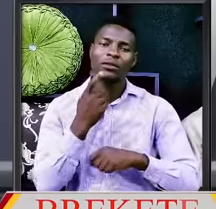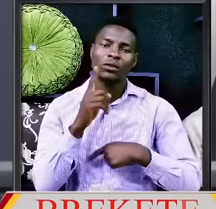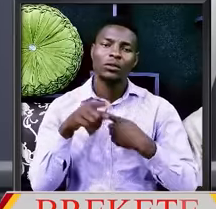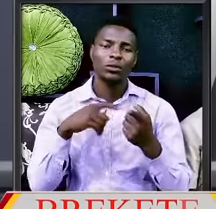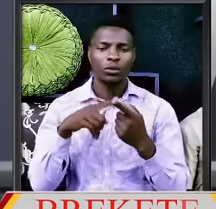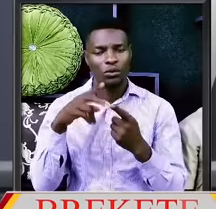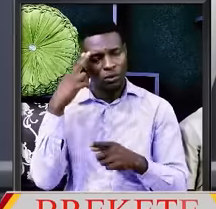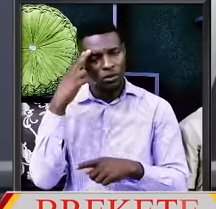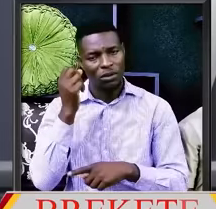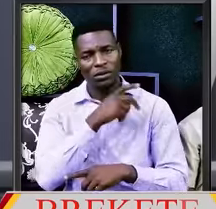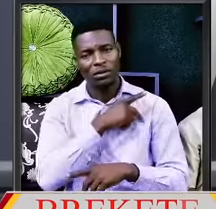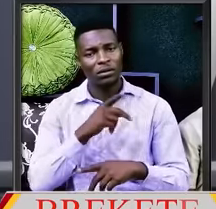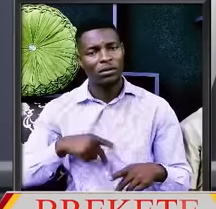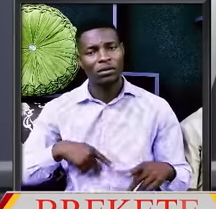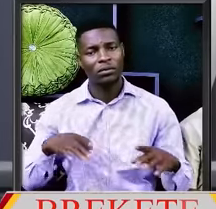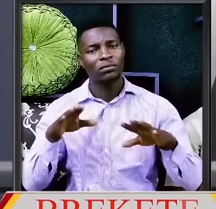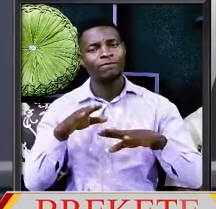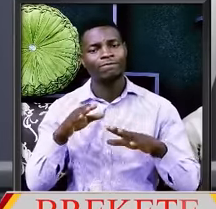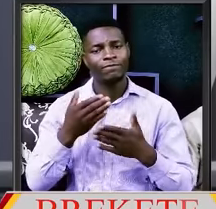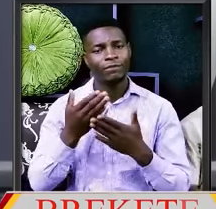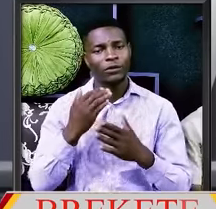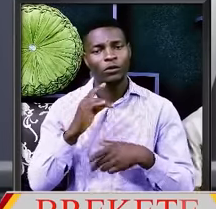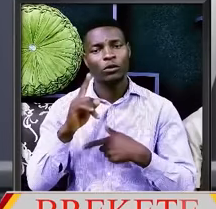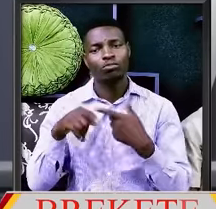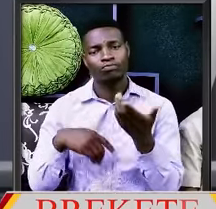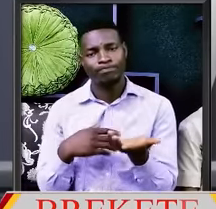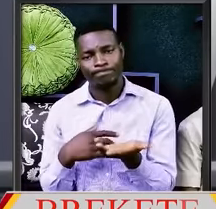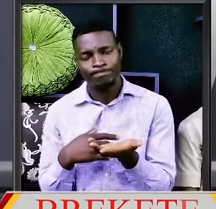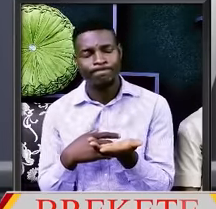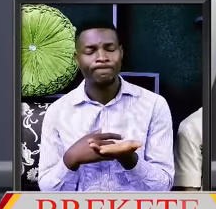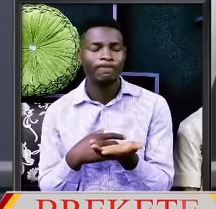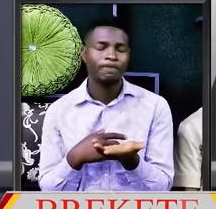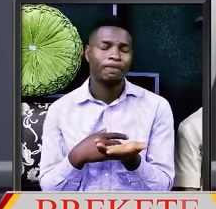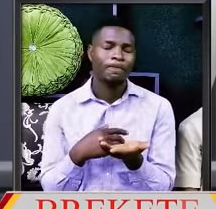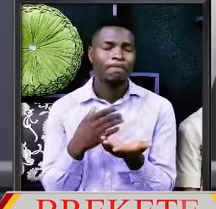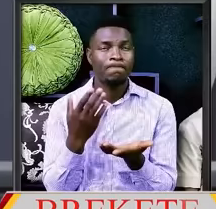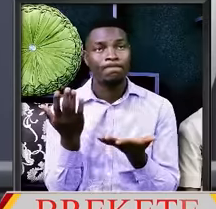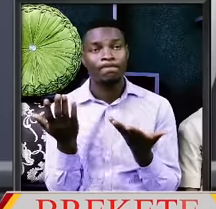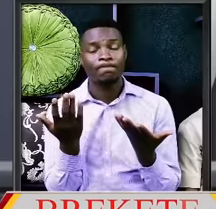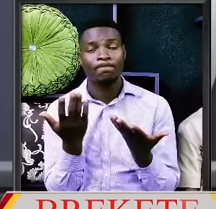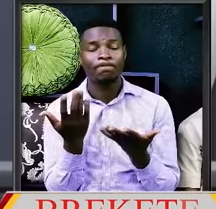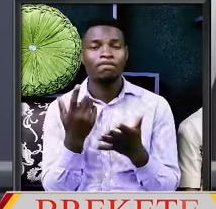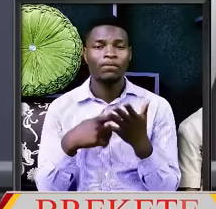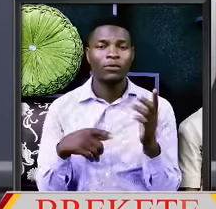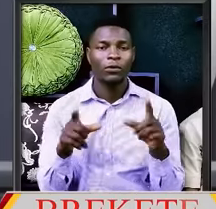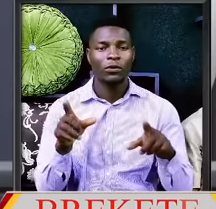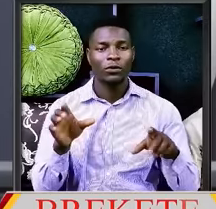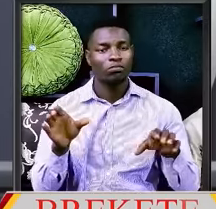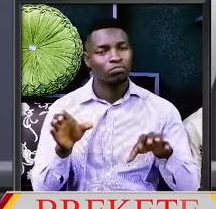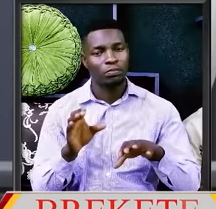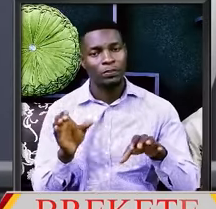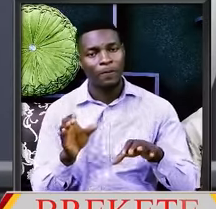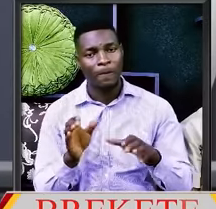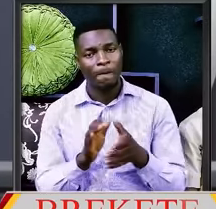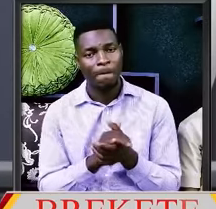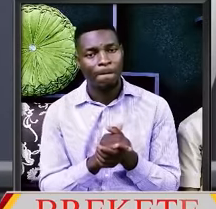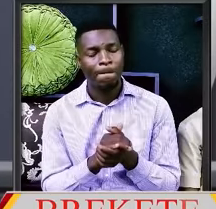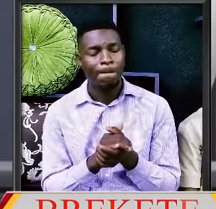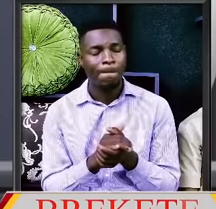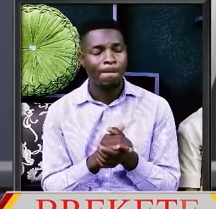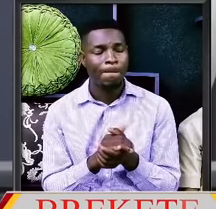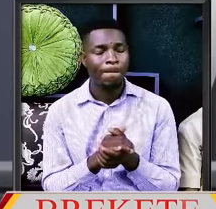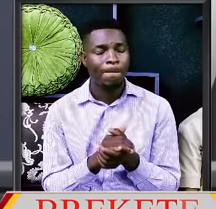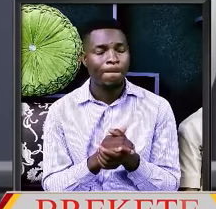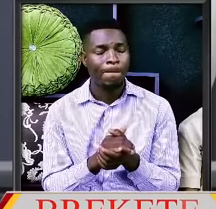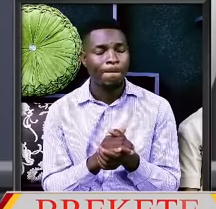palace first before they come go. I can't see when you see them, what do you do? If they say, as you see them, that the police can't